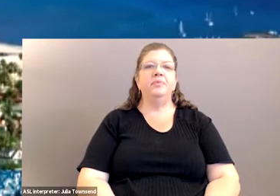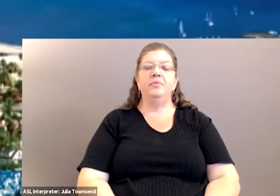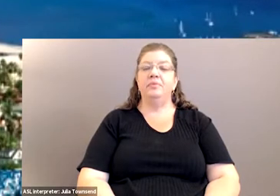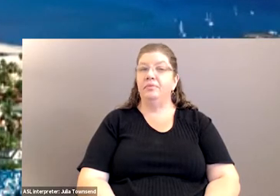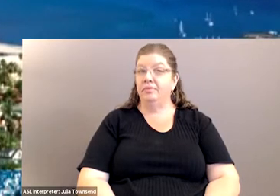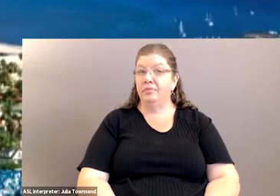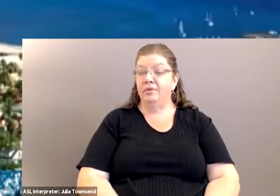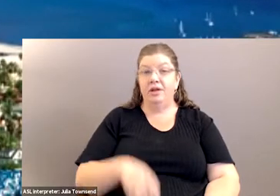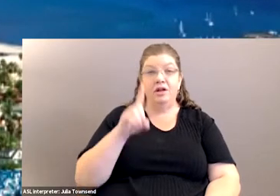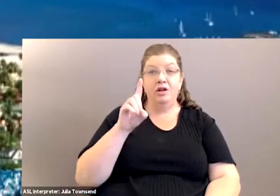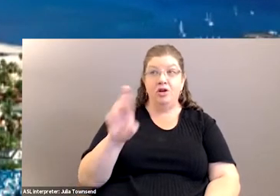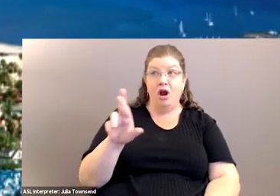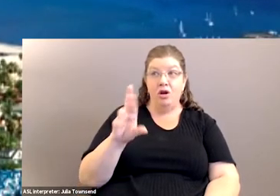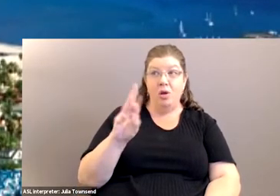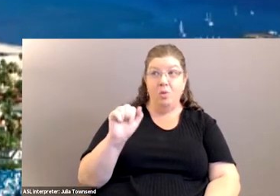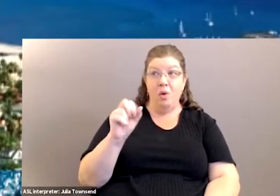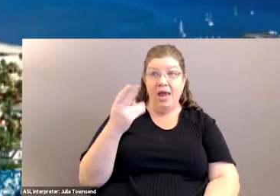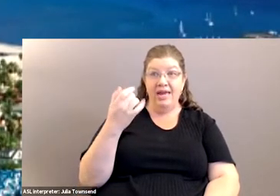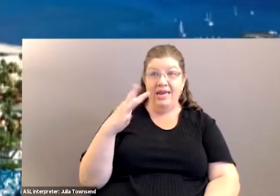dr wagonic